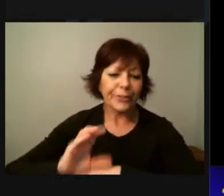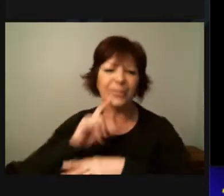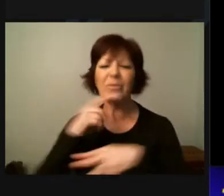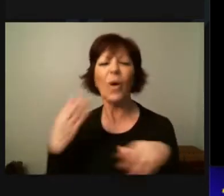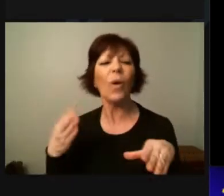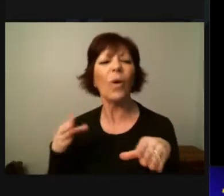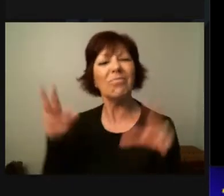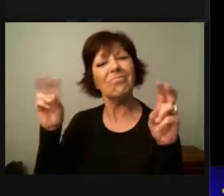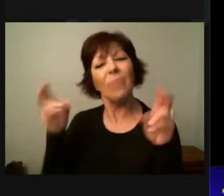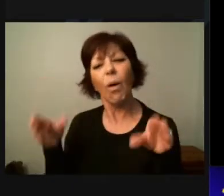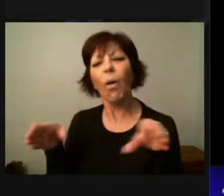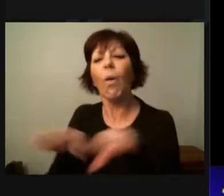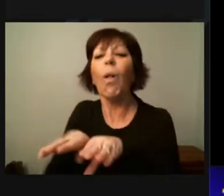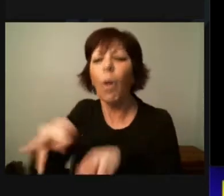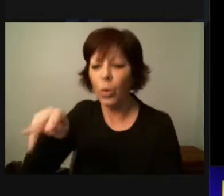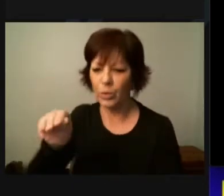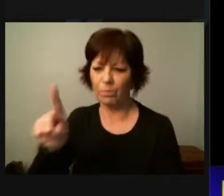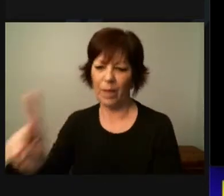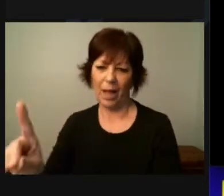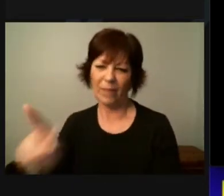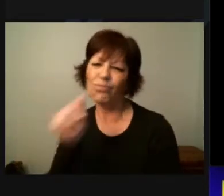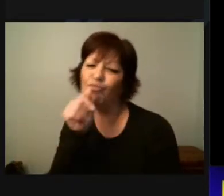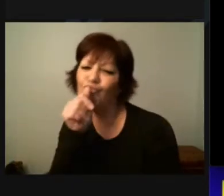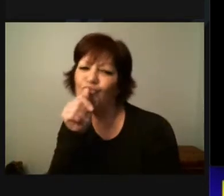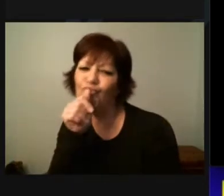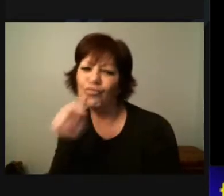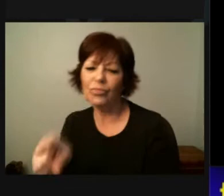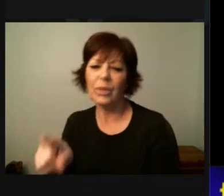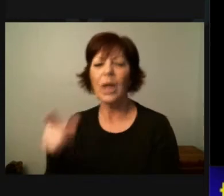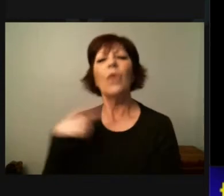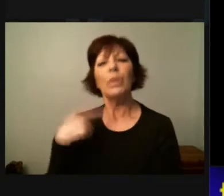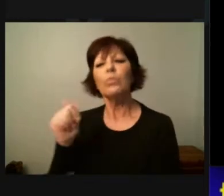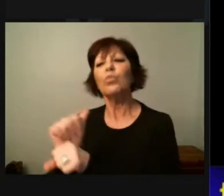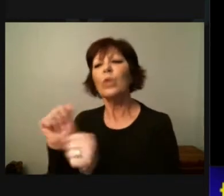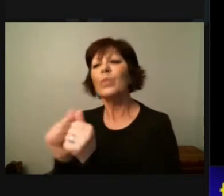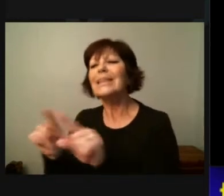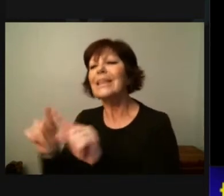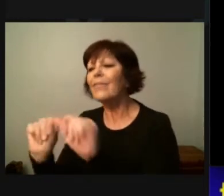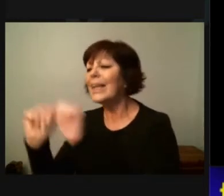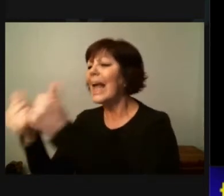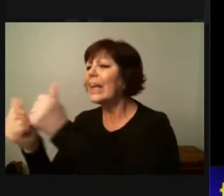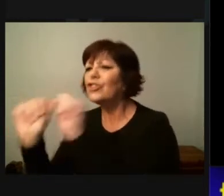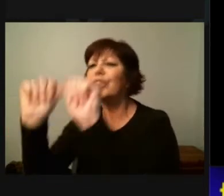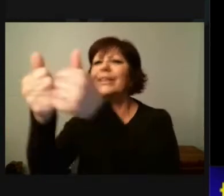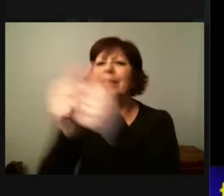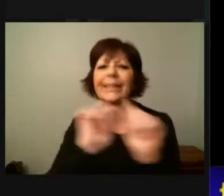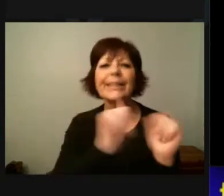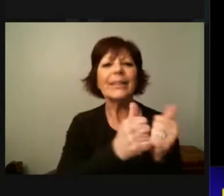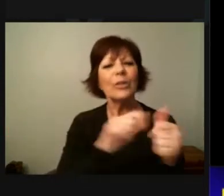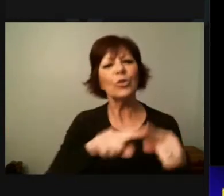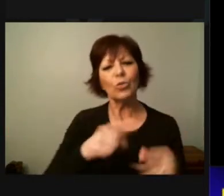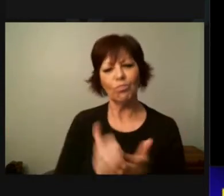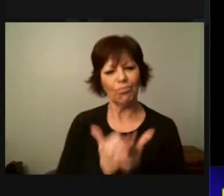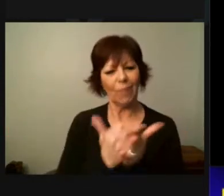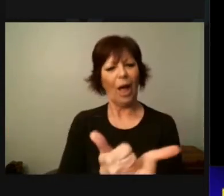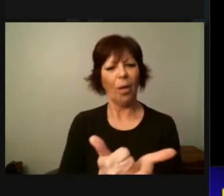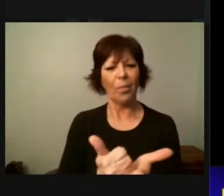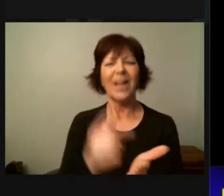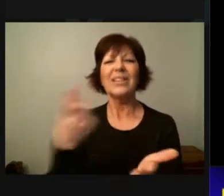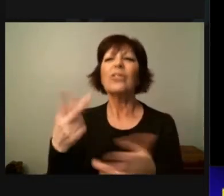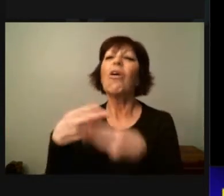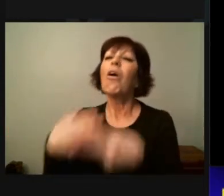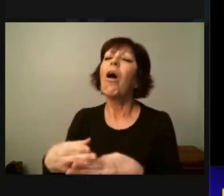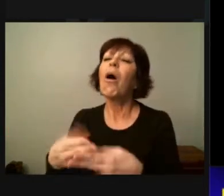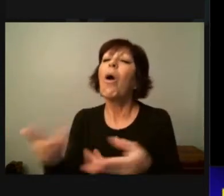those at different places, working with different agencies to serve different populations. But that's called a